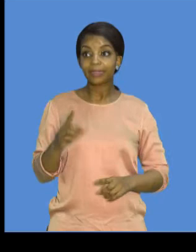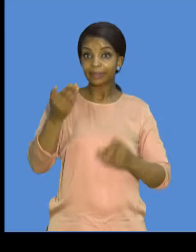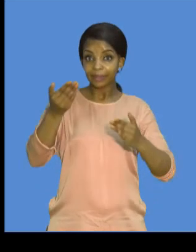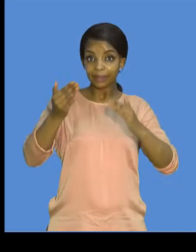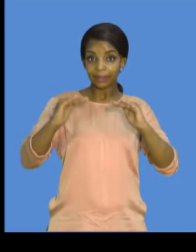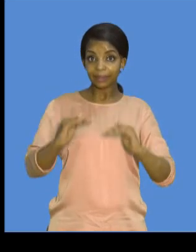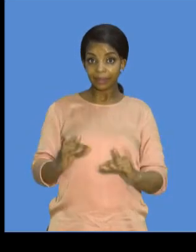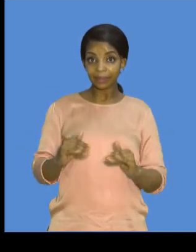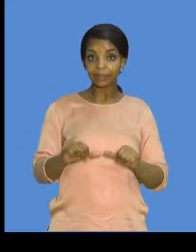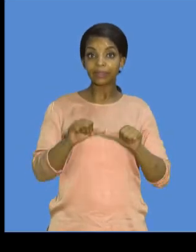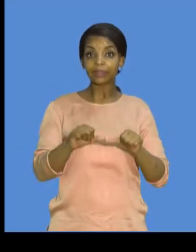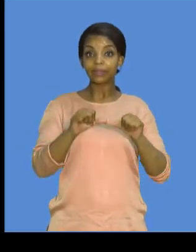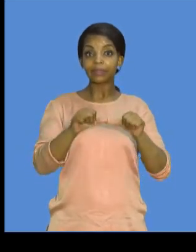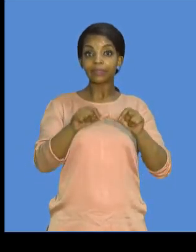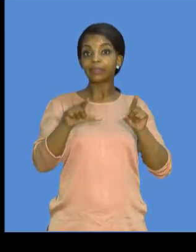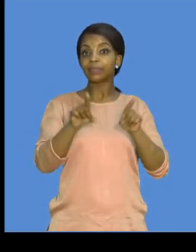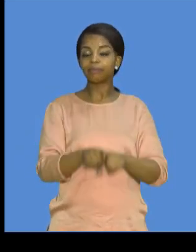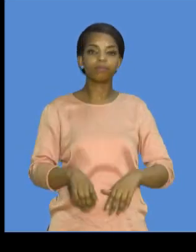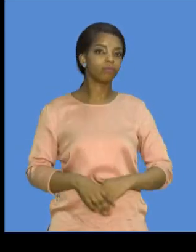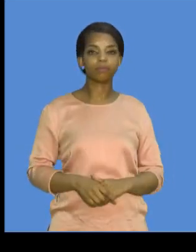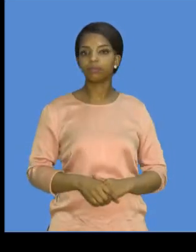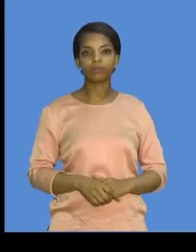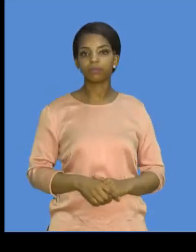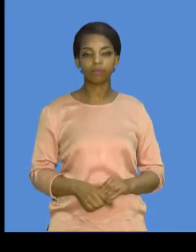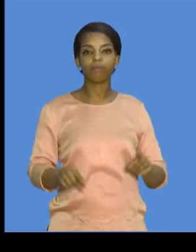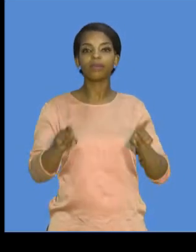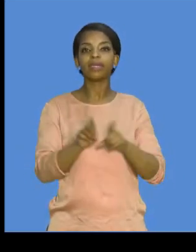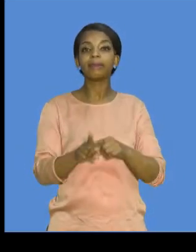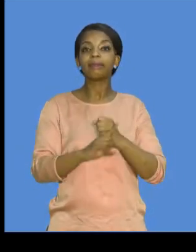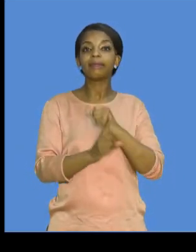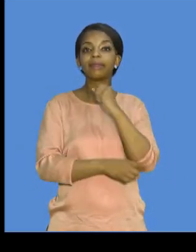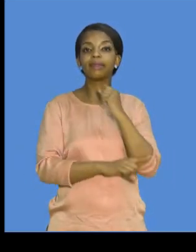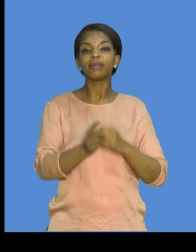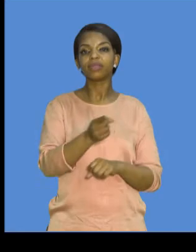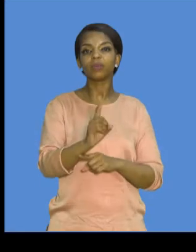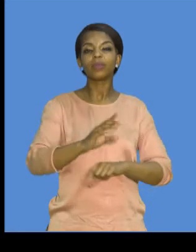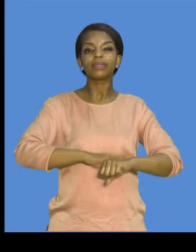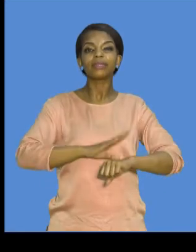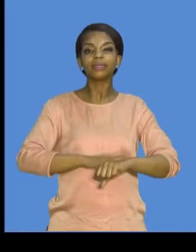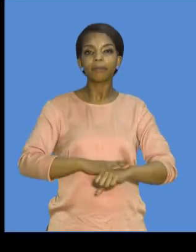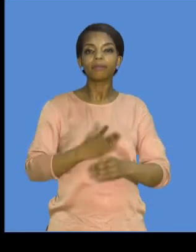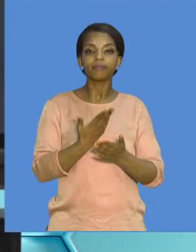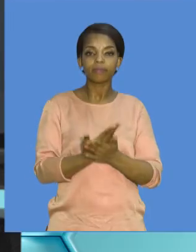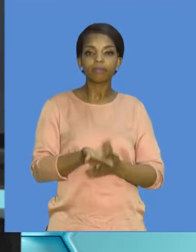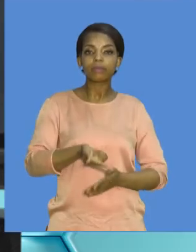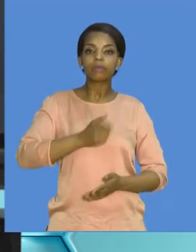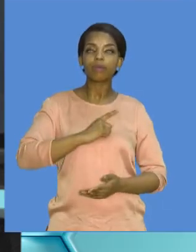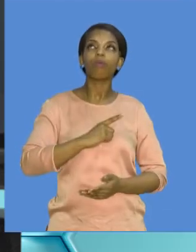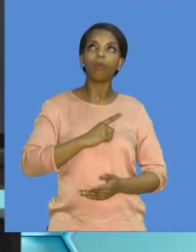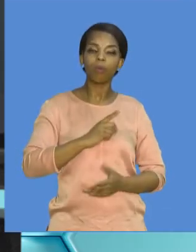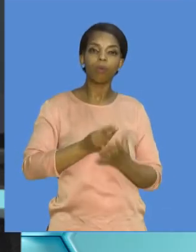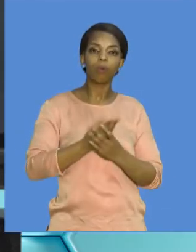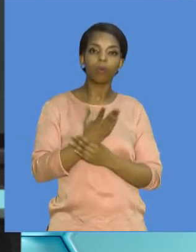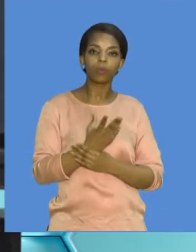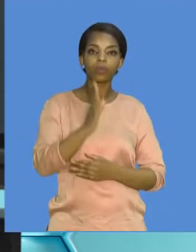then also the last thing will be time determines the growth. So your time, or the time it takes that you